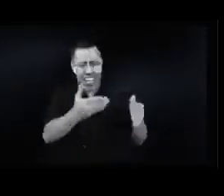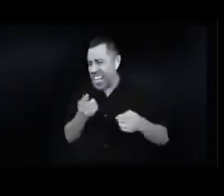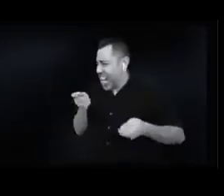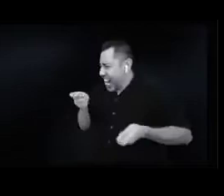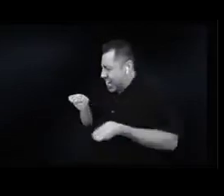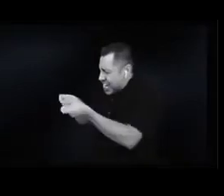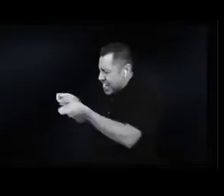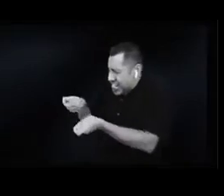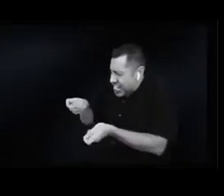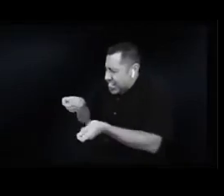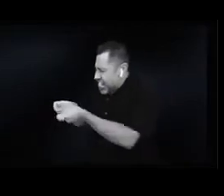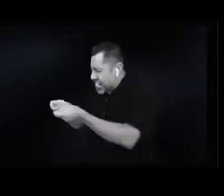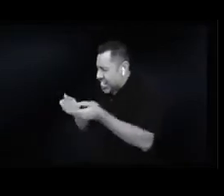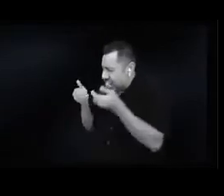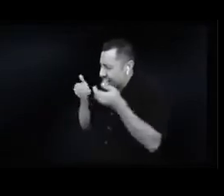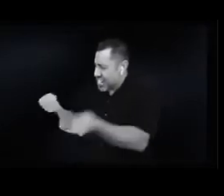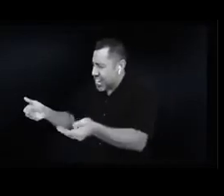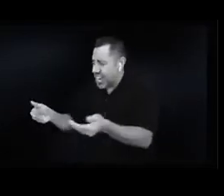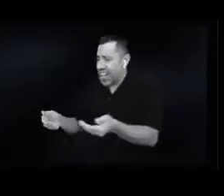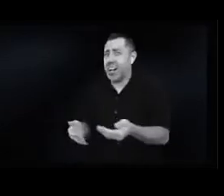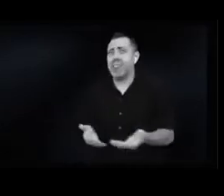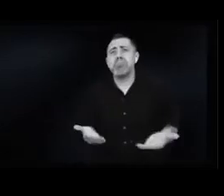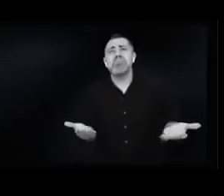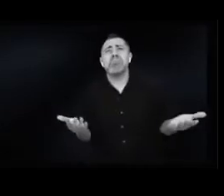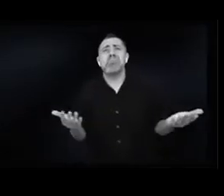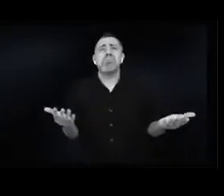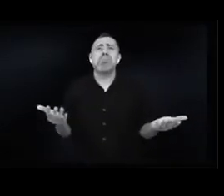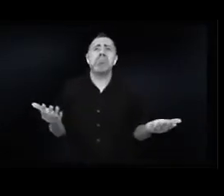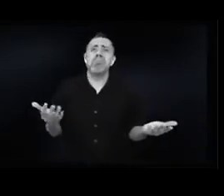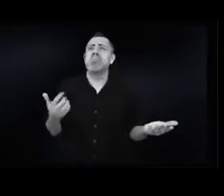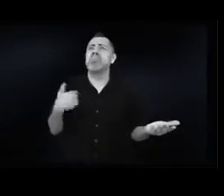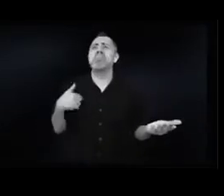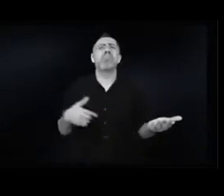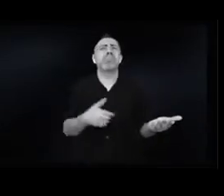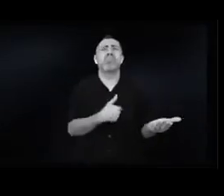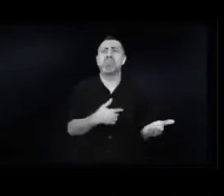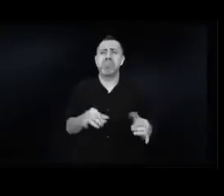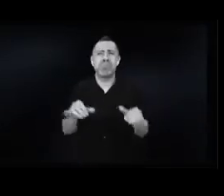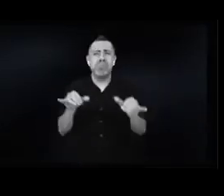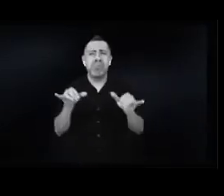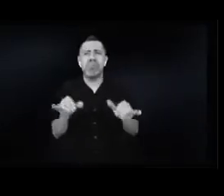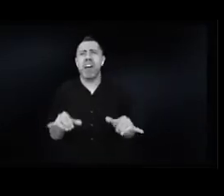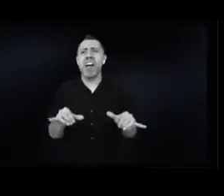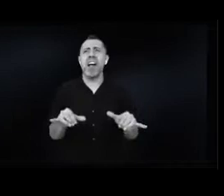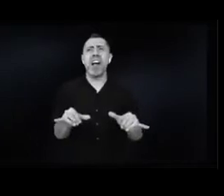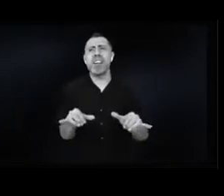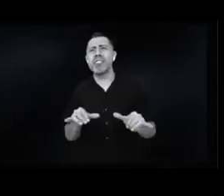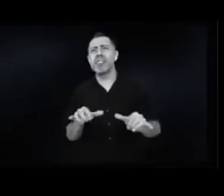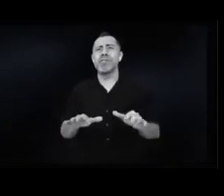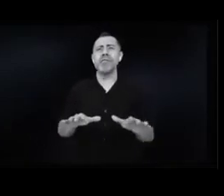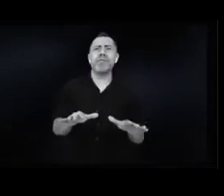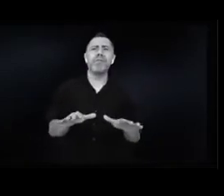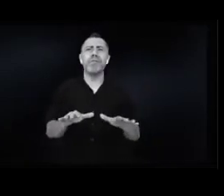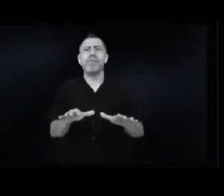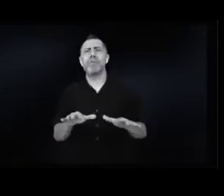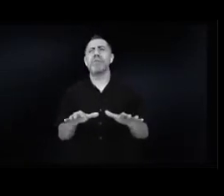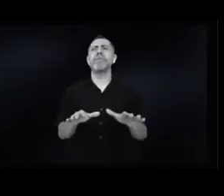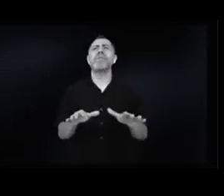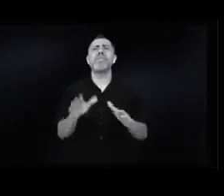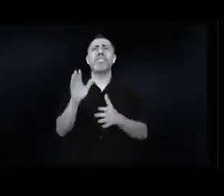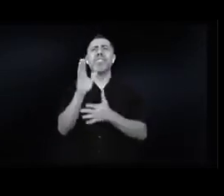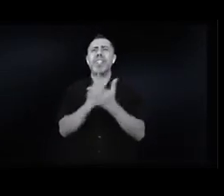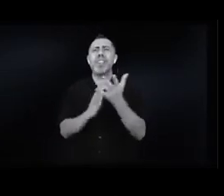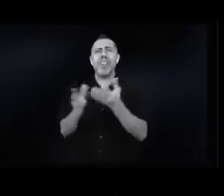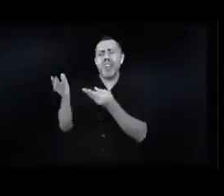the beast they crown. All our strength can be